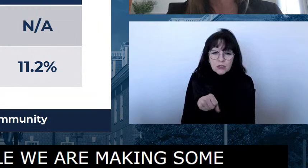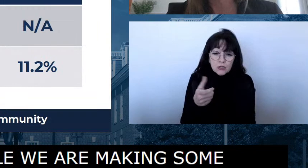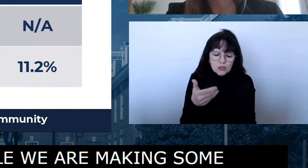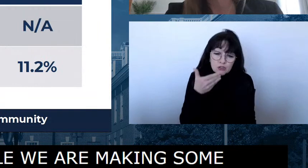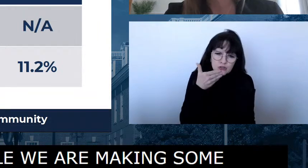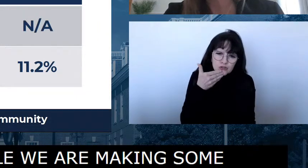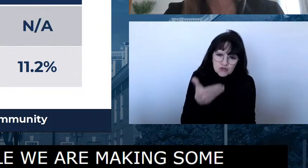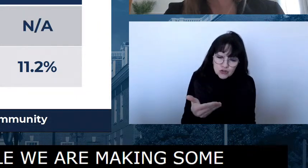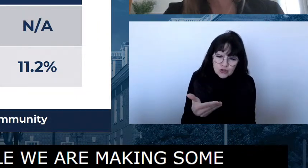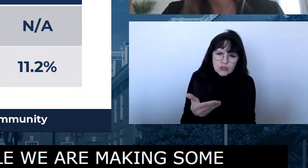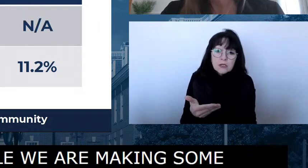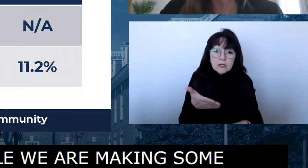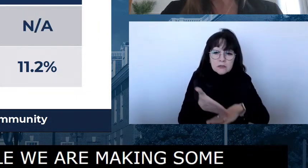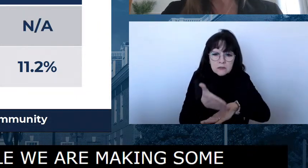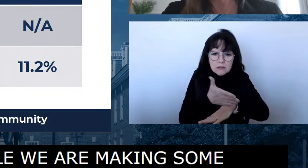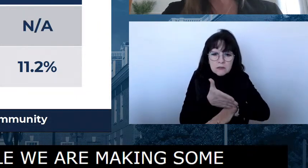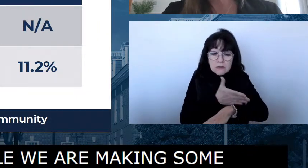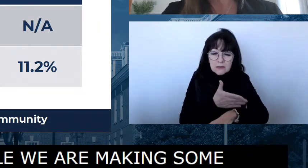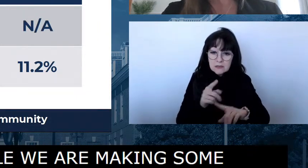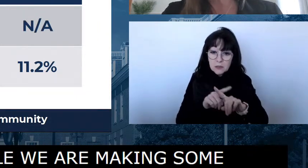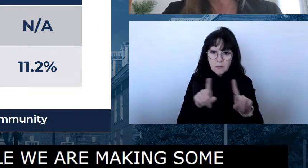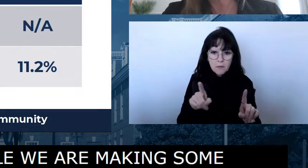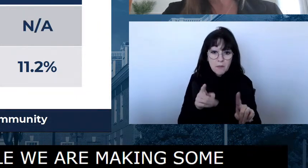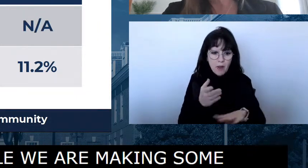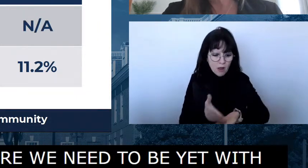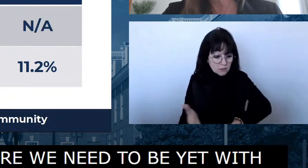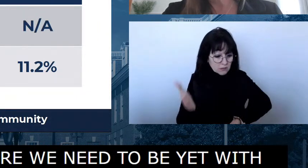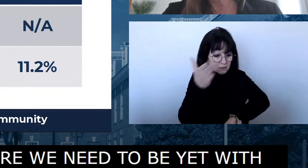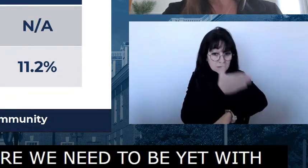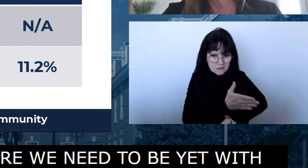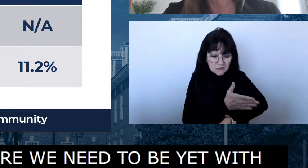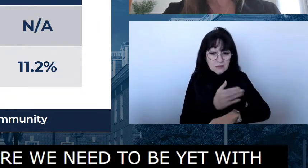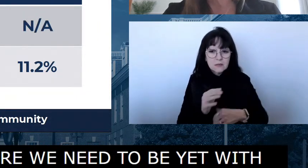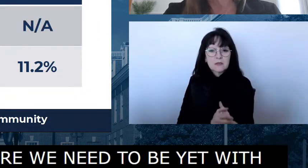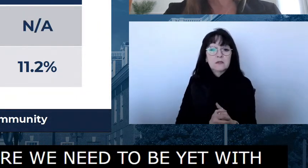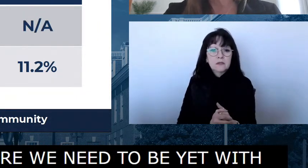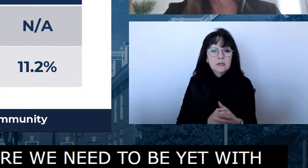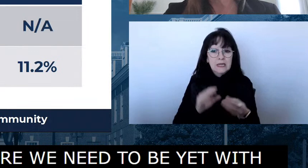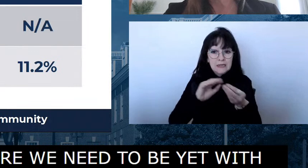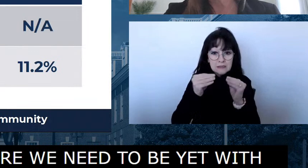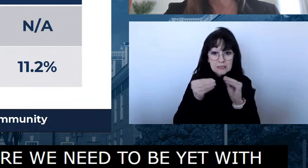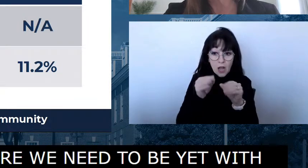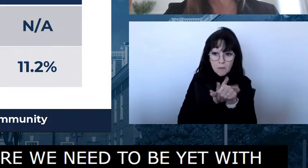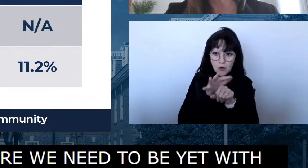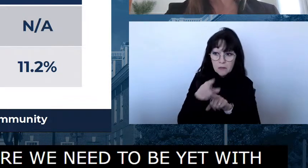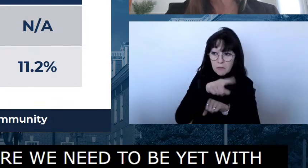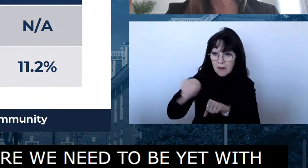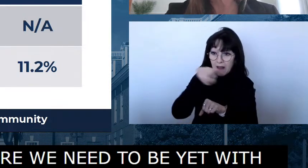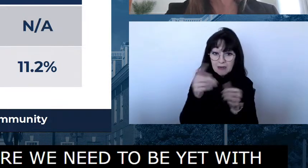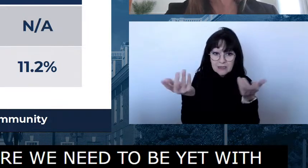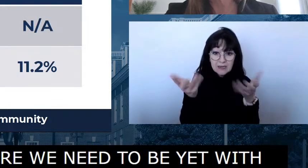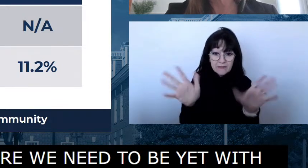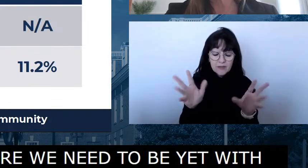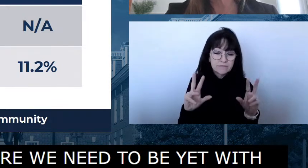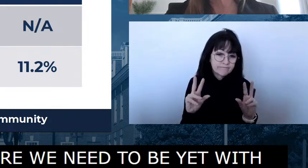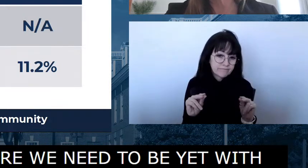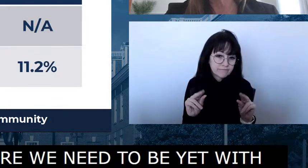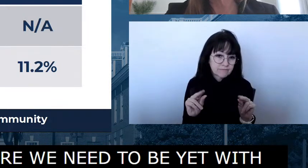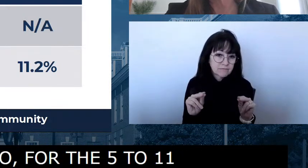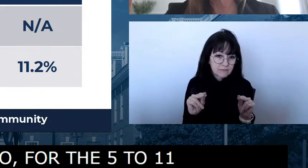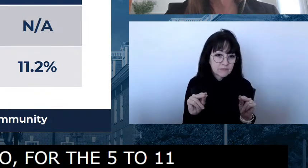pediatric vaccinations. So for the 5 to 11 population, which has now had access to vaccine